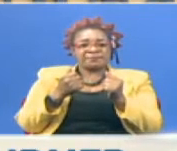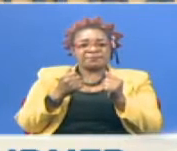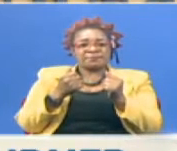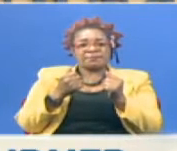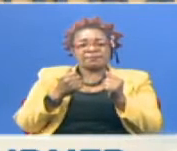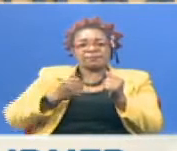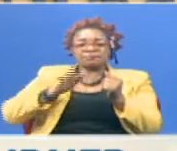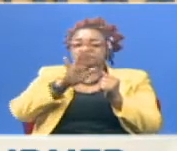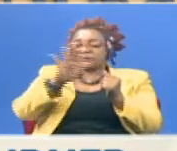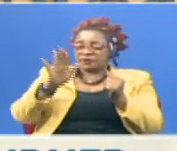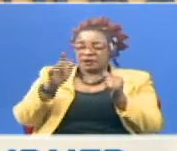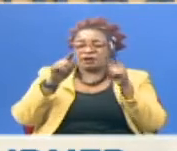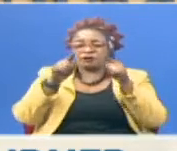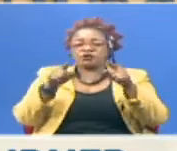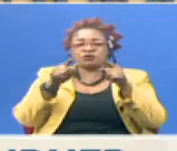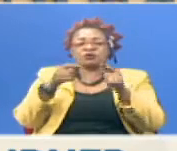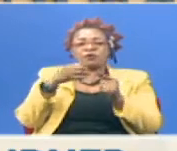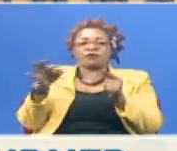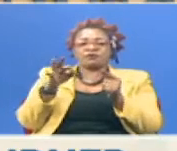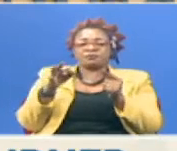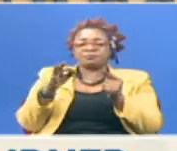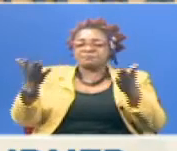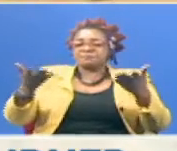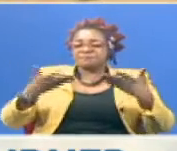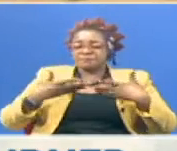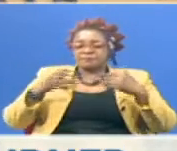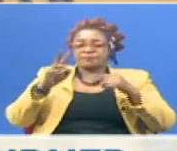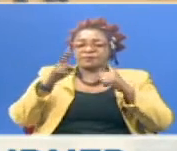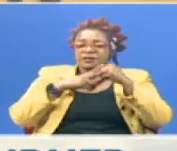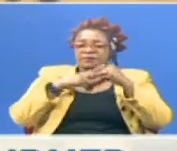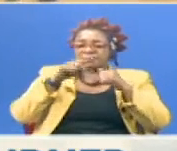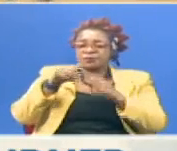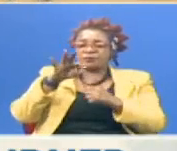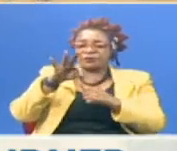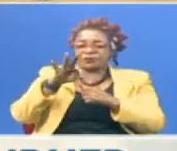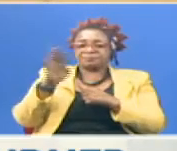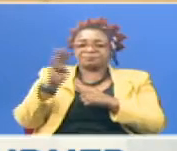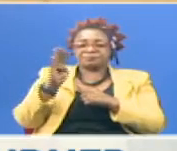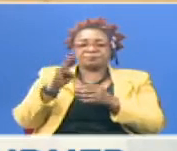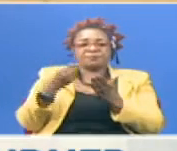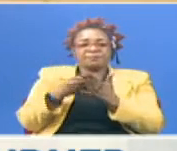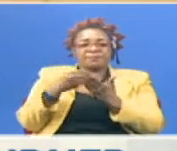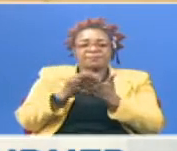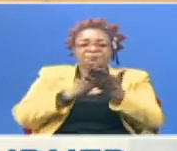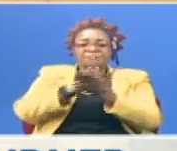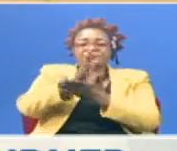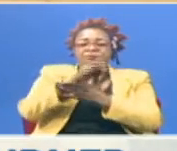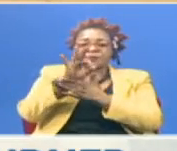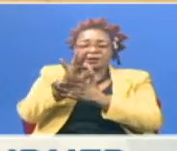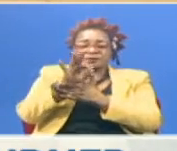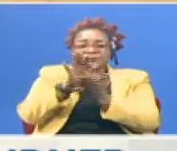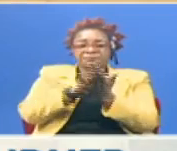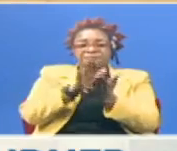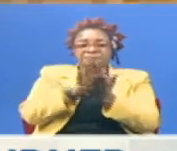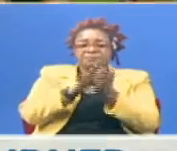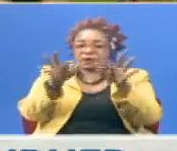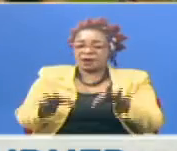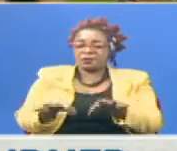They are accused of fraudulently receiving 7.3 billion shillings through 3 bank accounts at